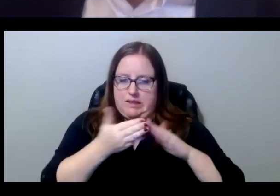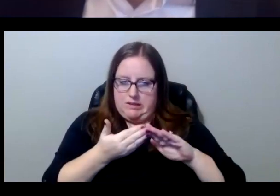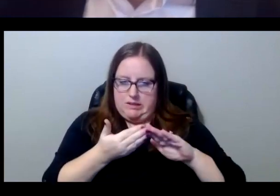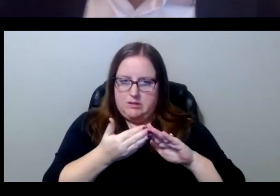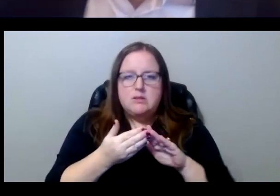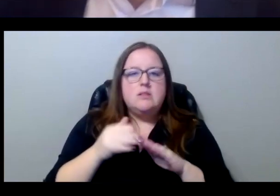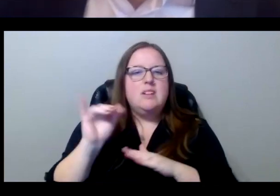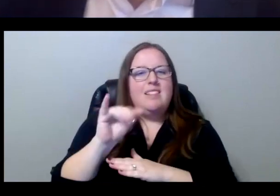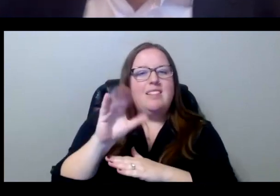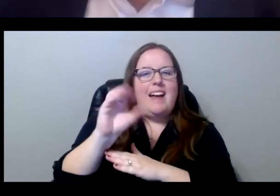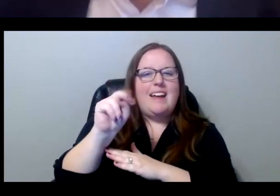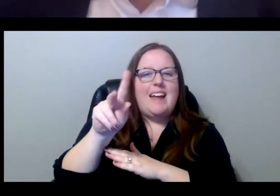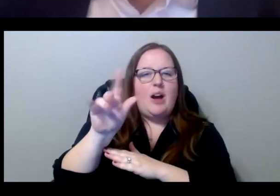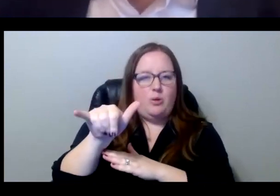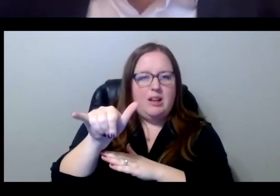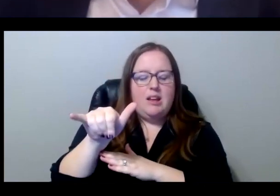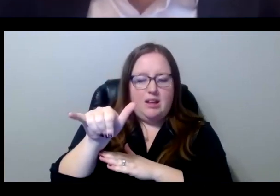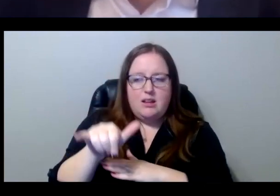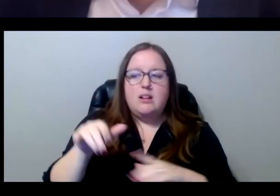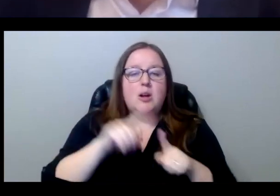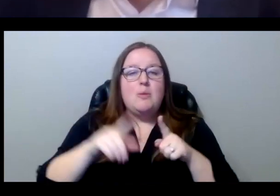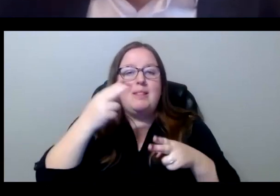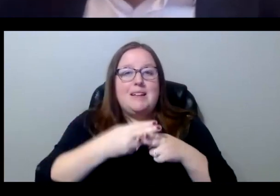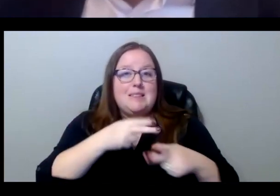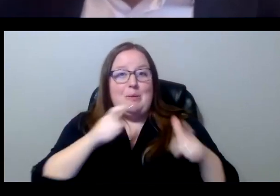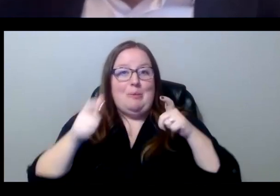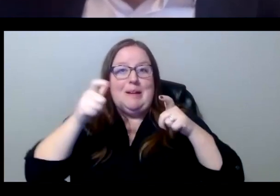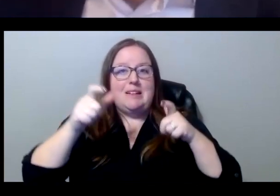set up in Prijedor.